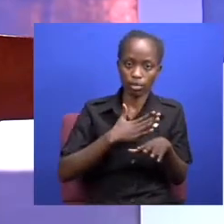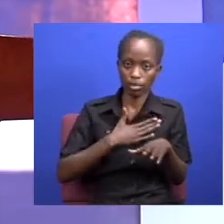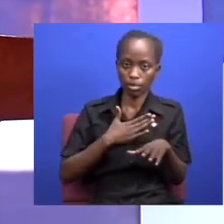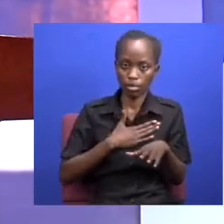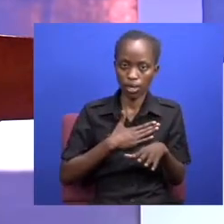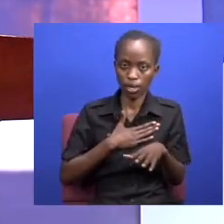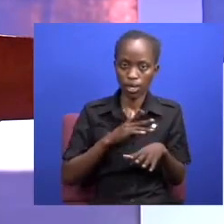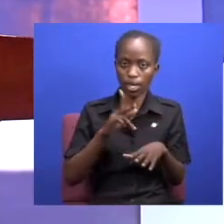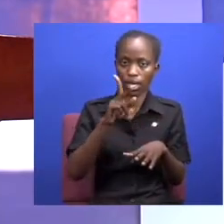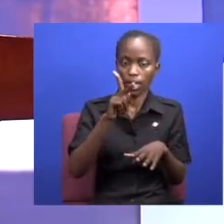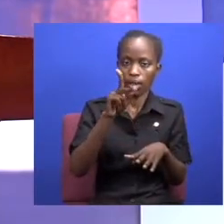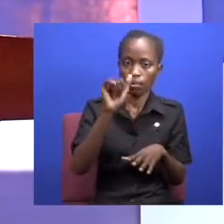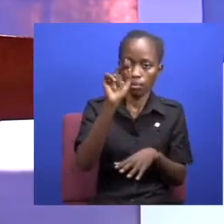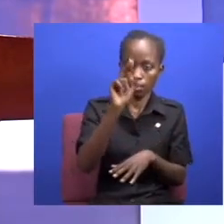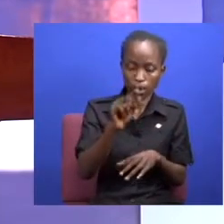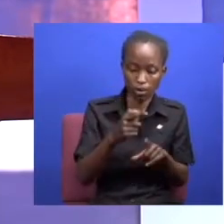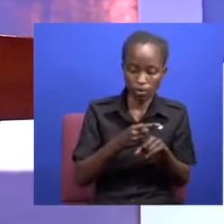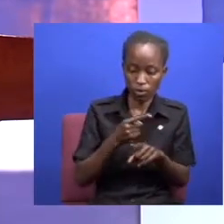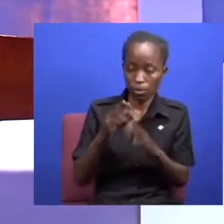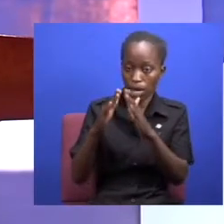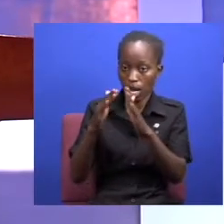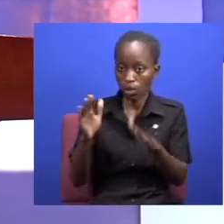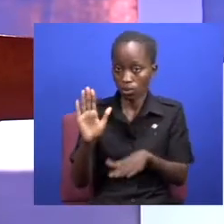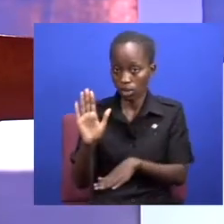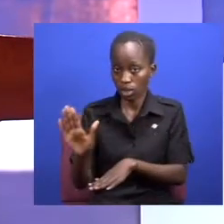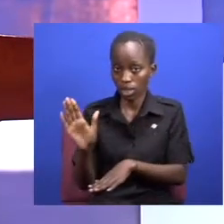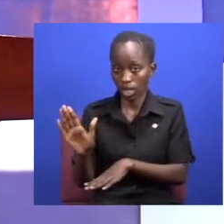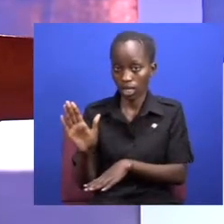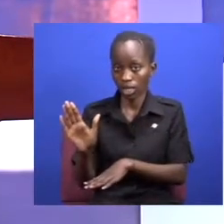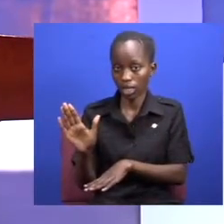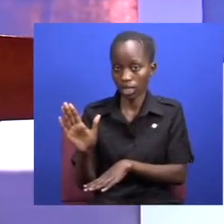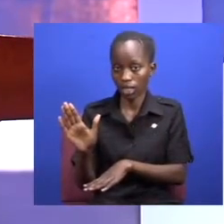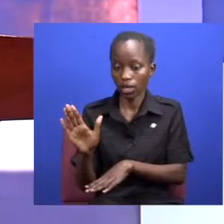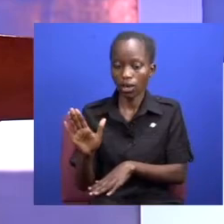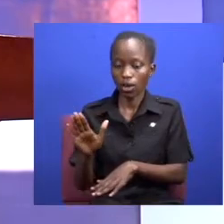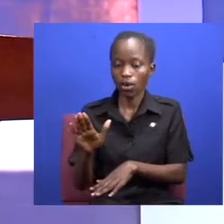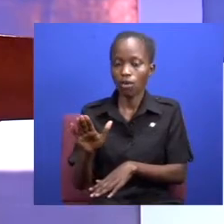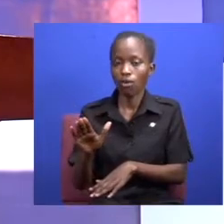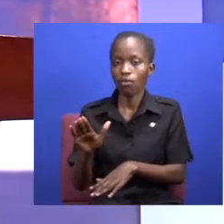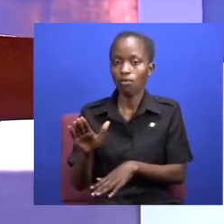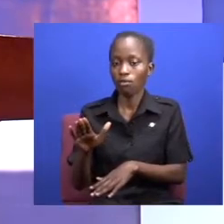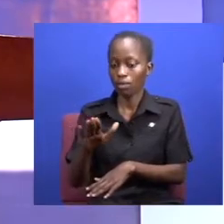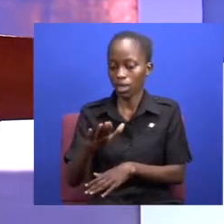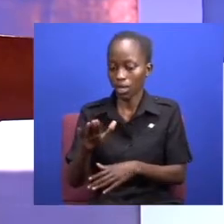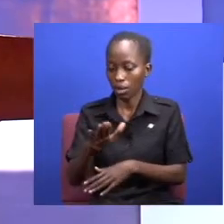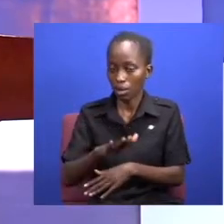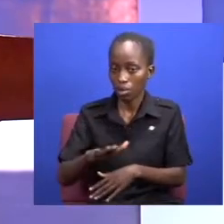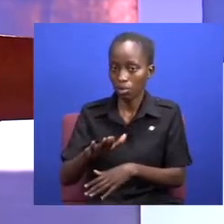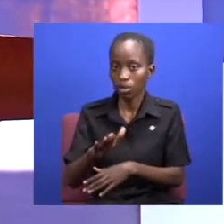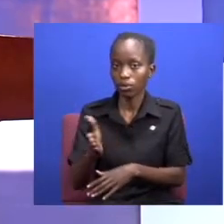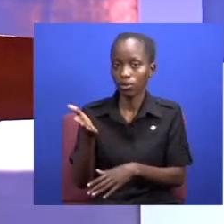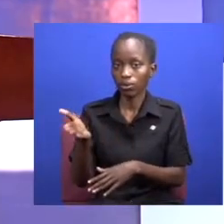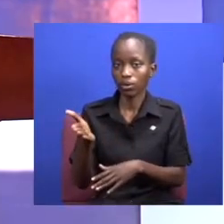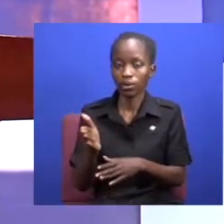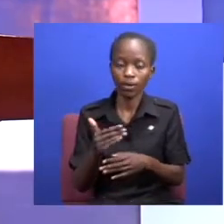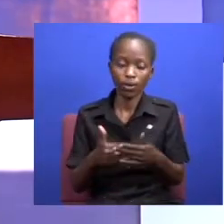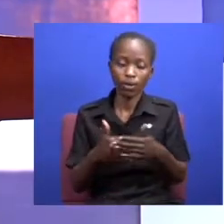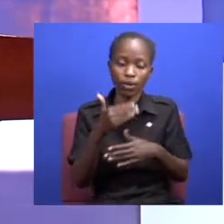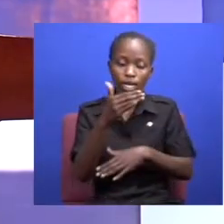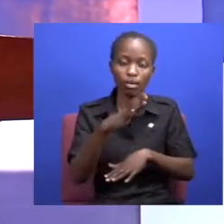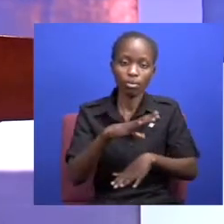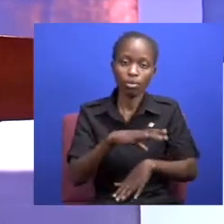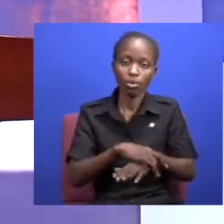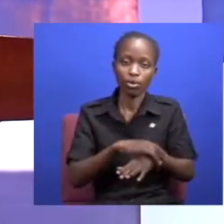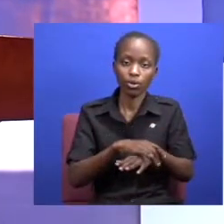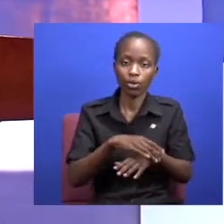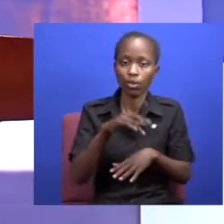pin, you know, from their house. They sent me a pin of the location of where they are. And once I received